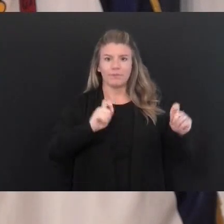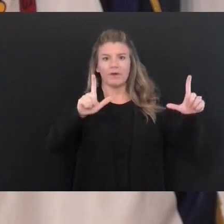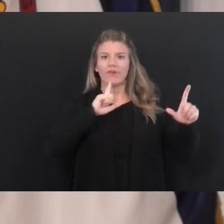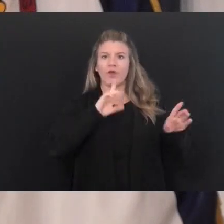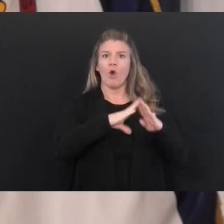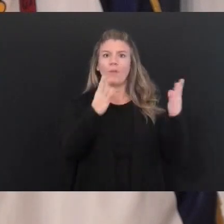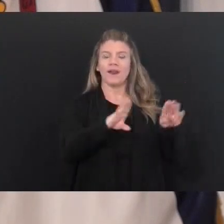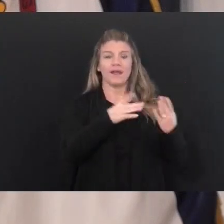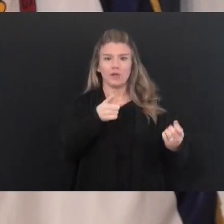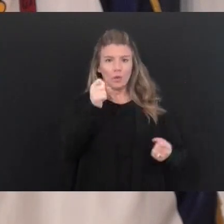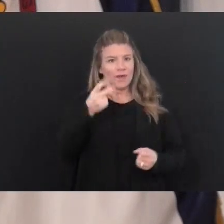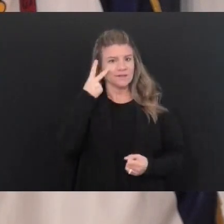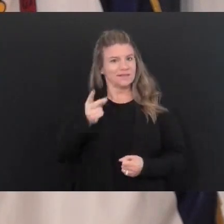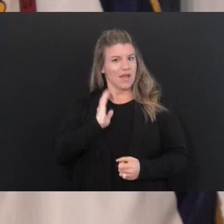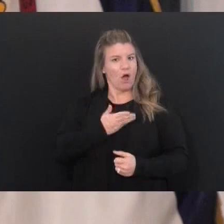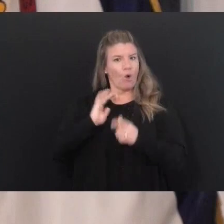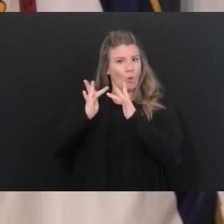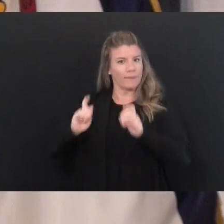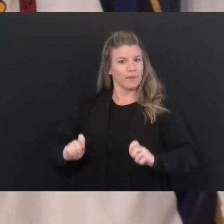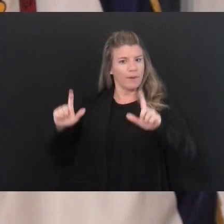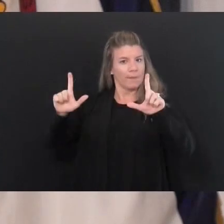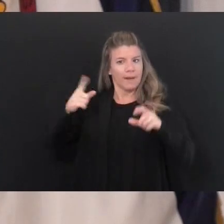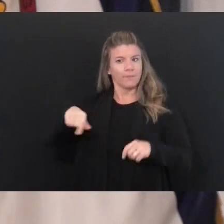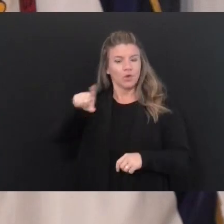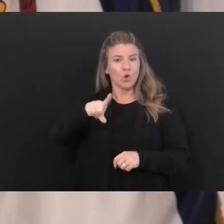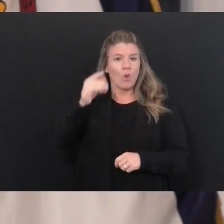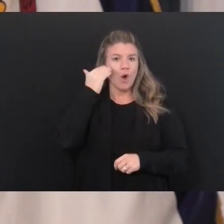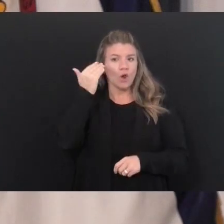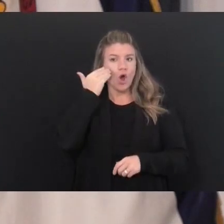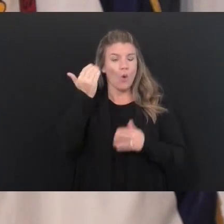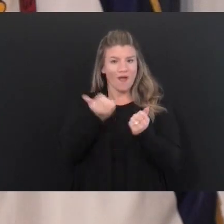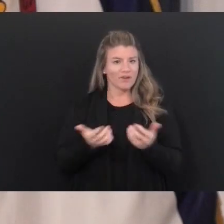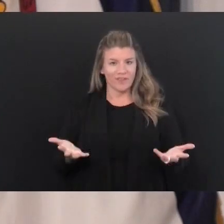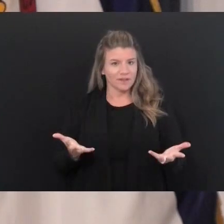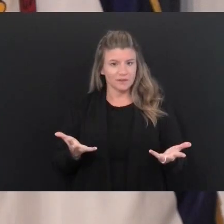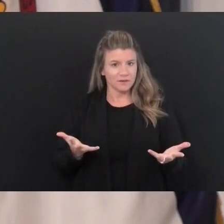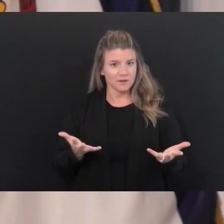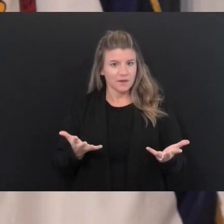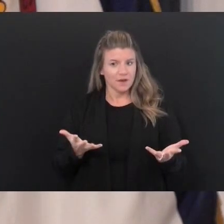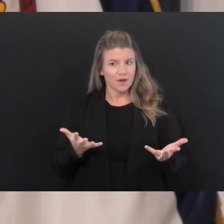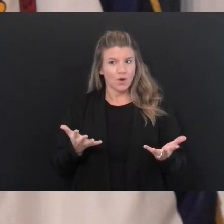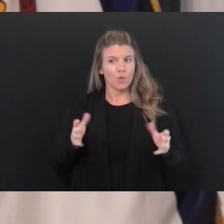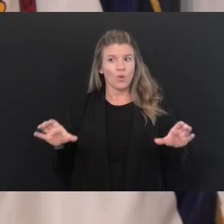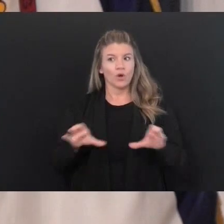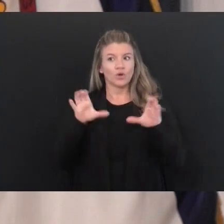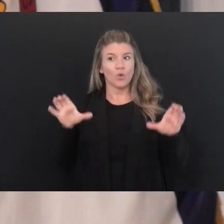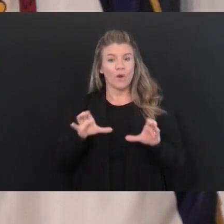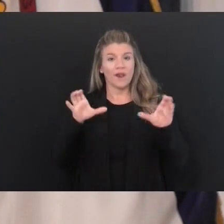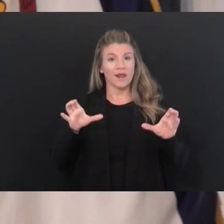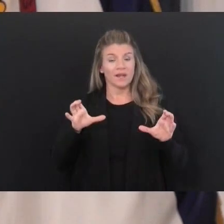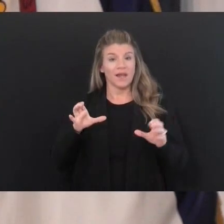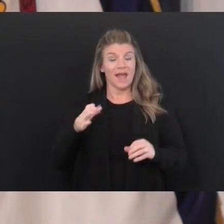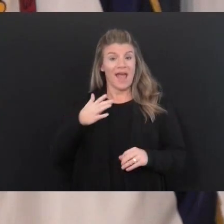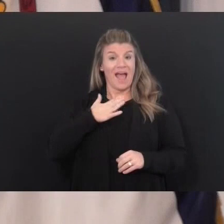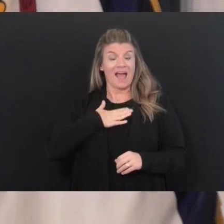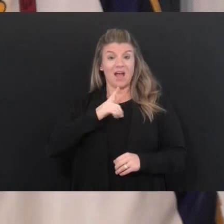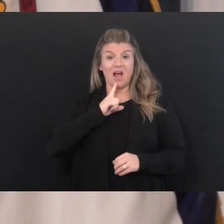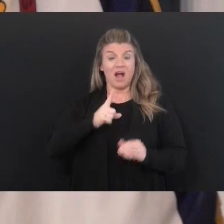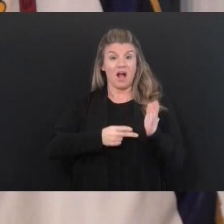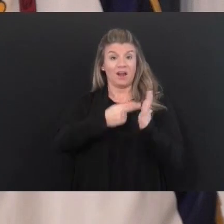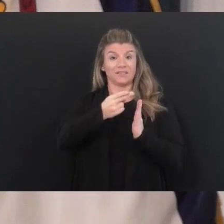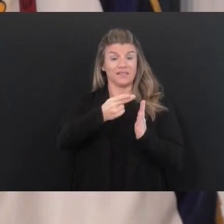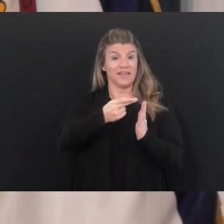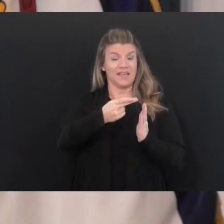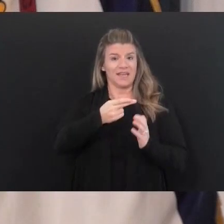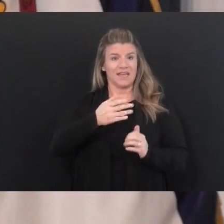and you know of everything except one thing. I never dreamed in all my life that